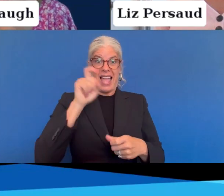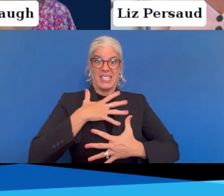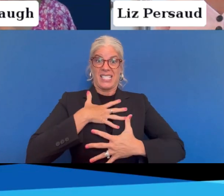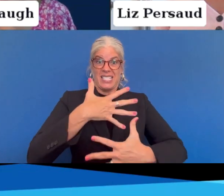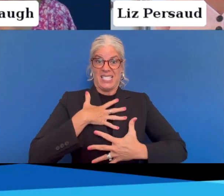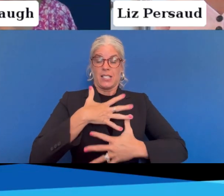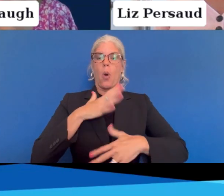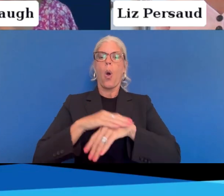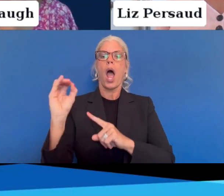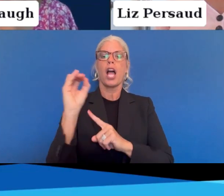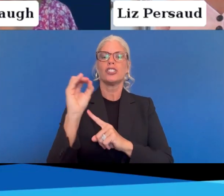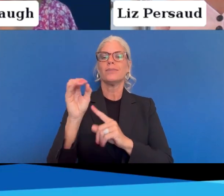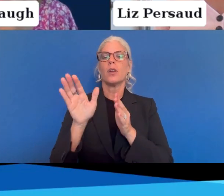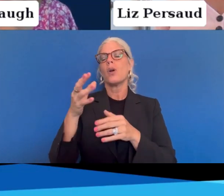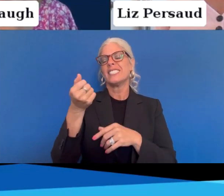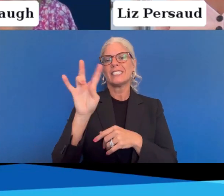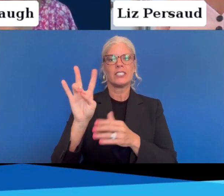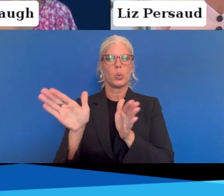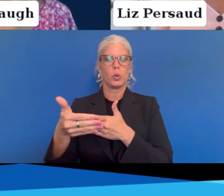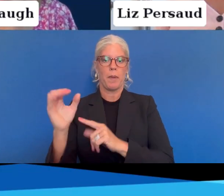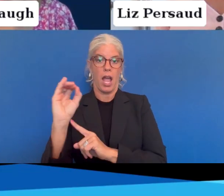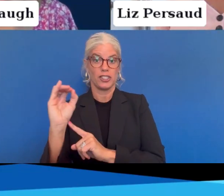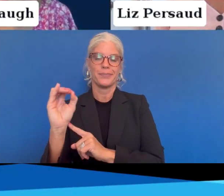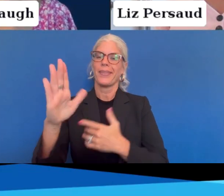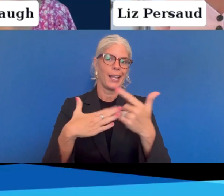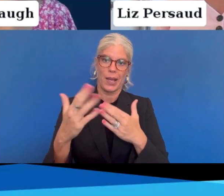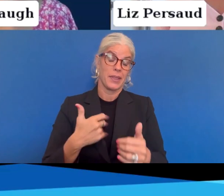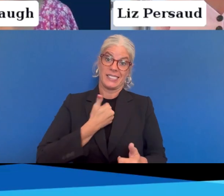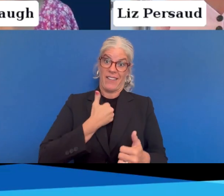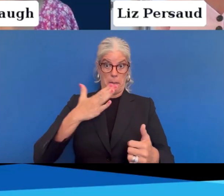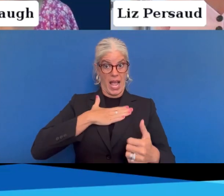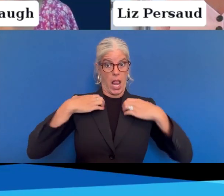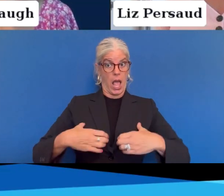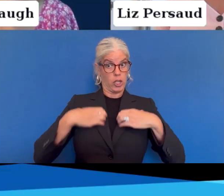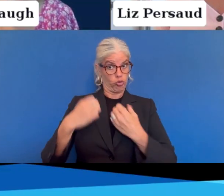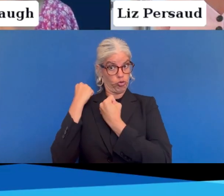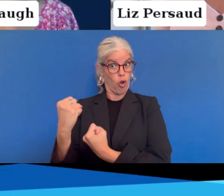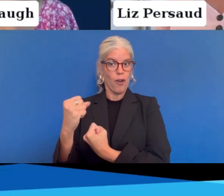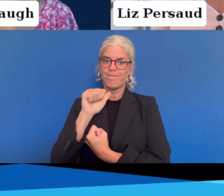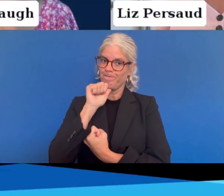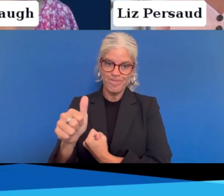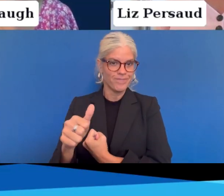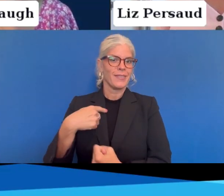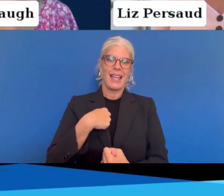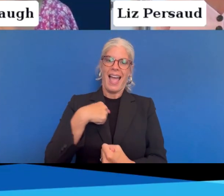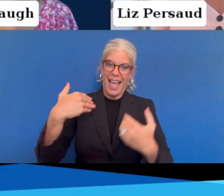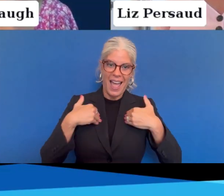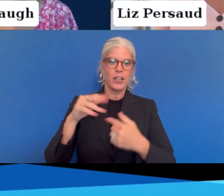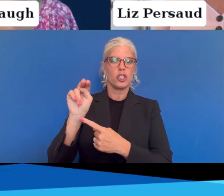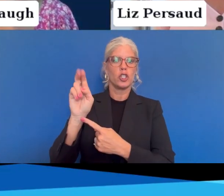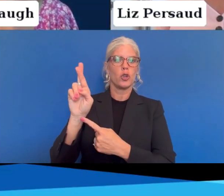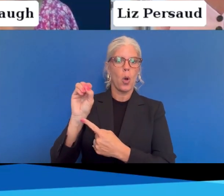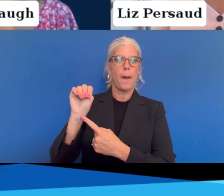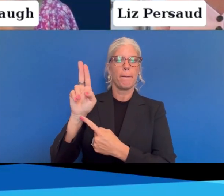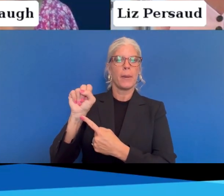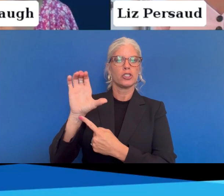room oxygen anyway. I don't have very strong lungs. Again, with neuromuscular disability, being put under sedation is